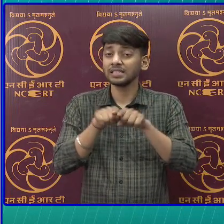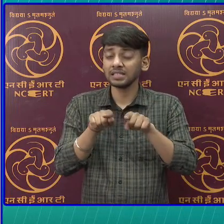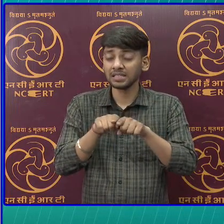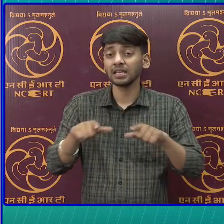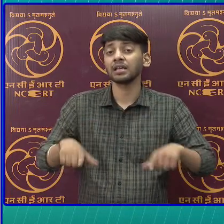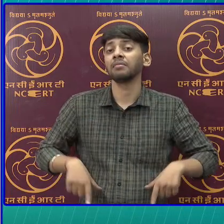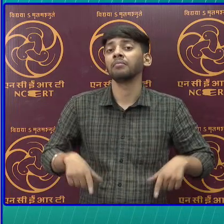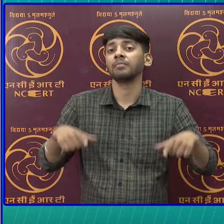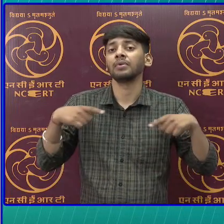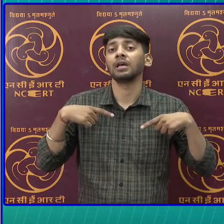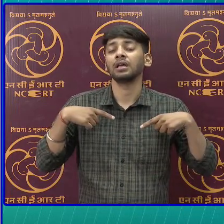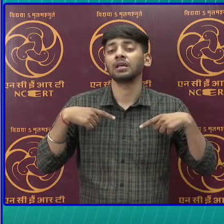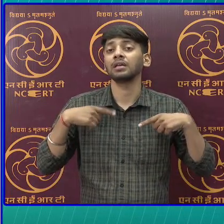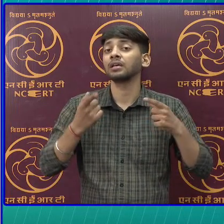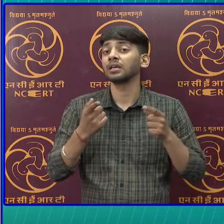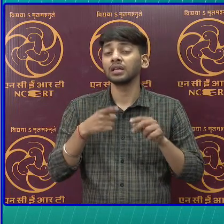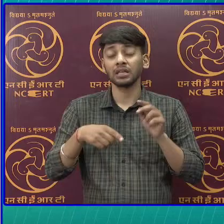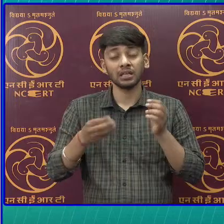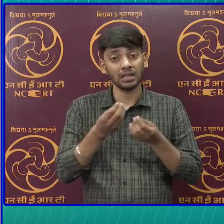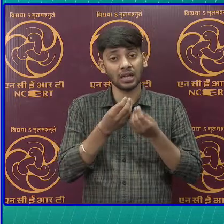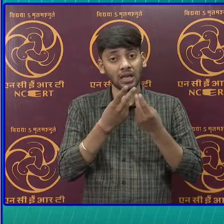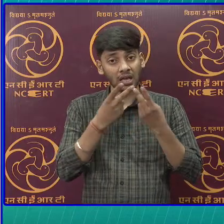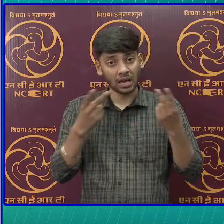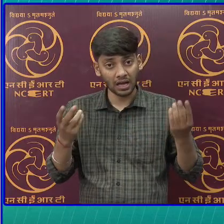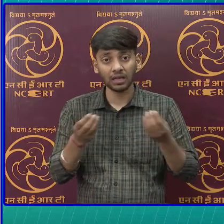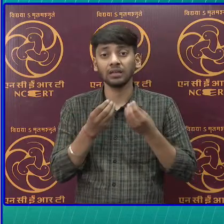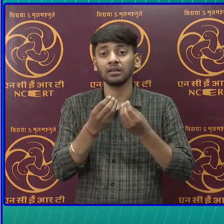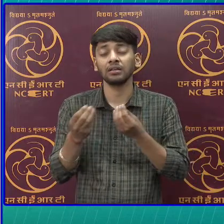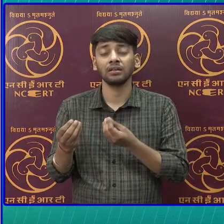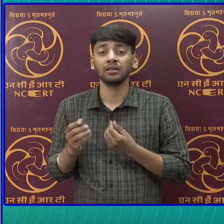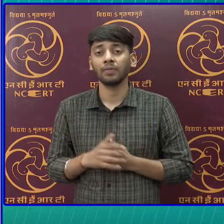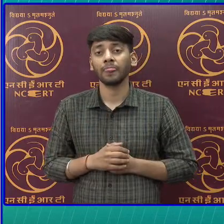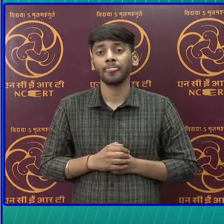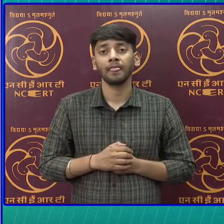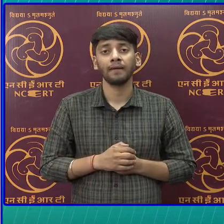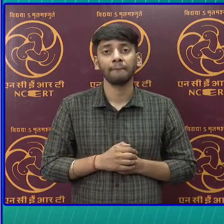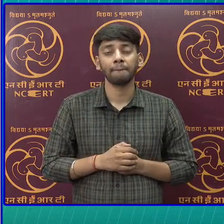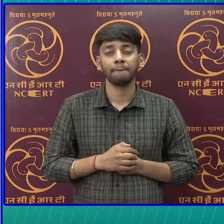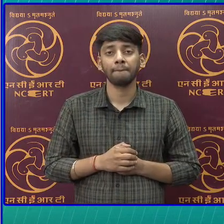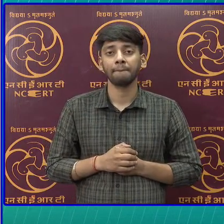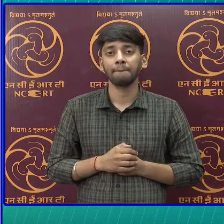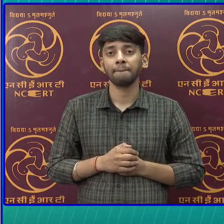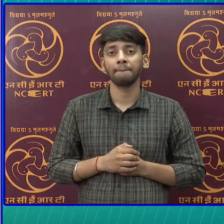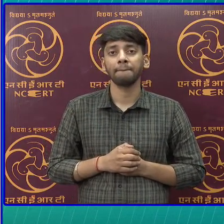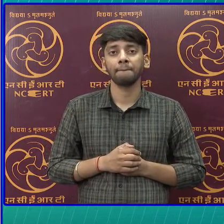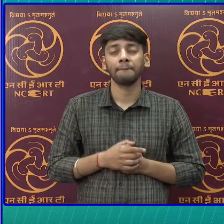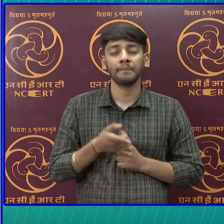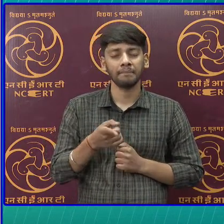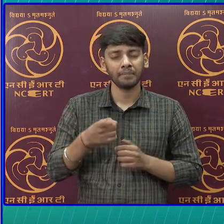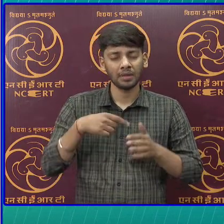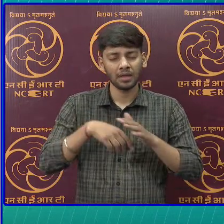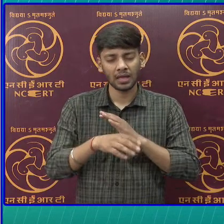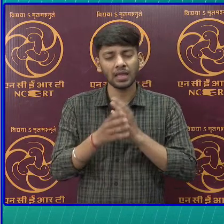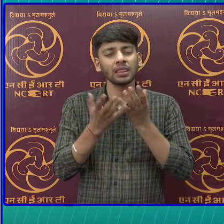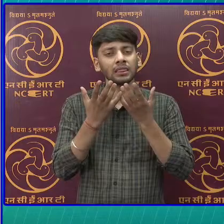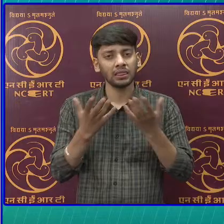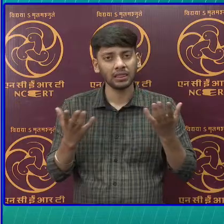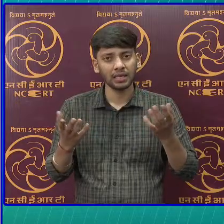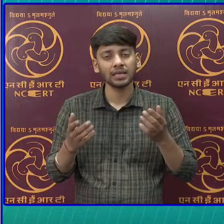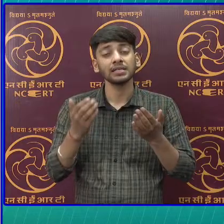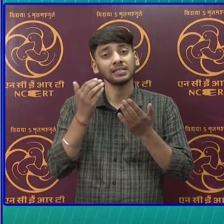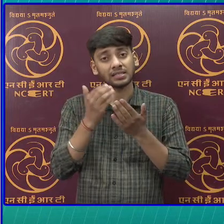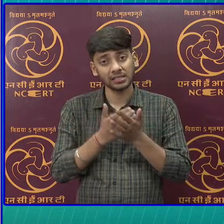They give us shade, air and life, right. Exactly. So for at least these things, try to